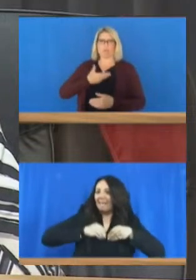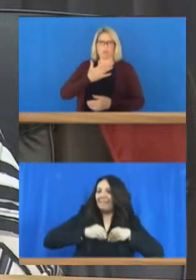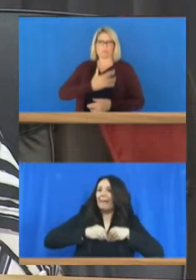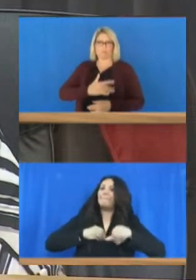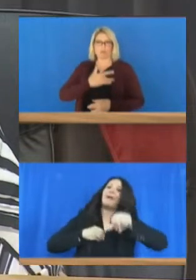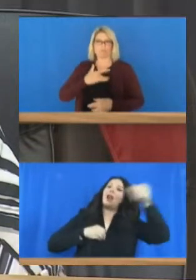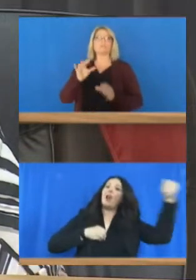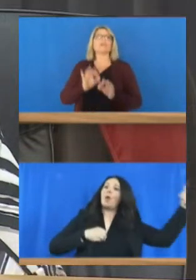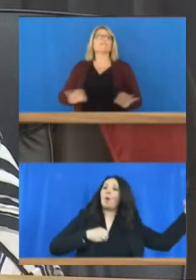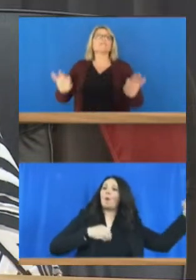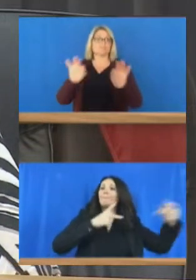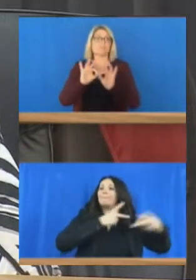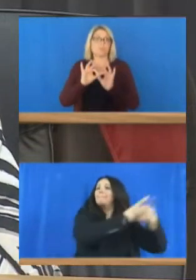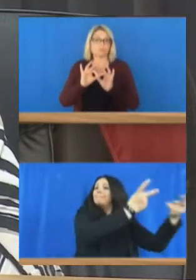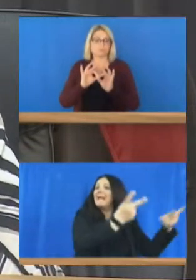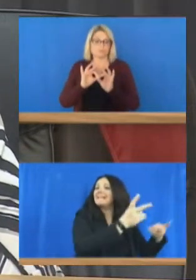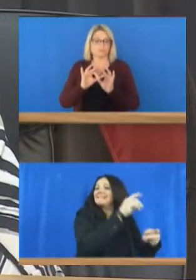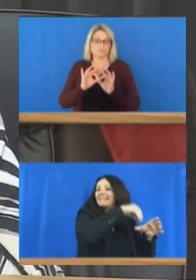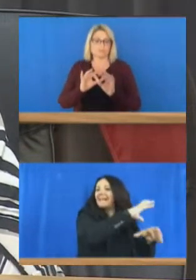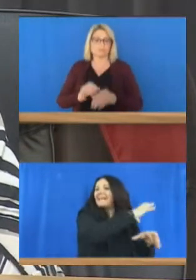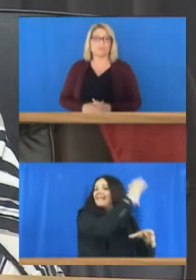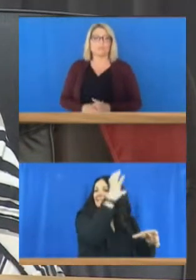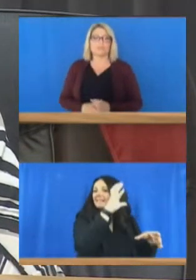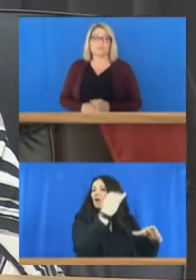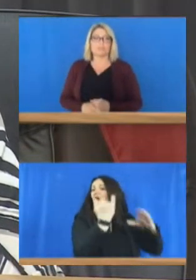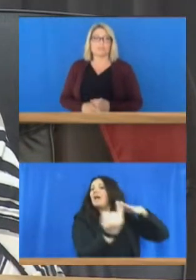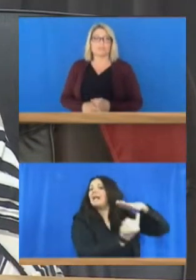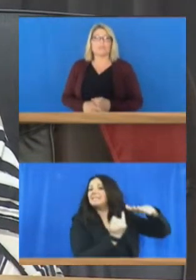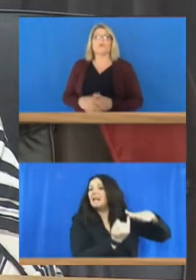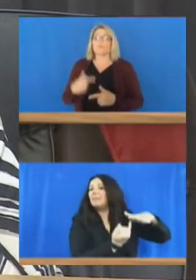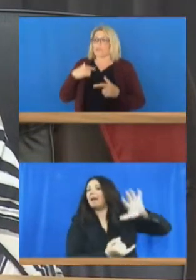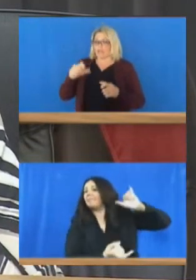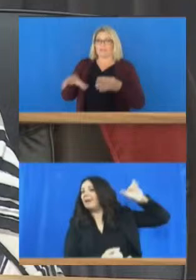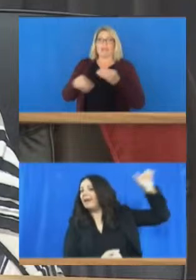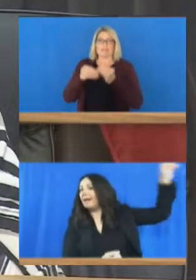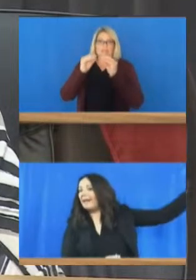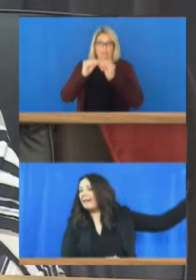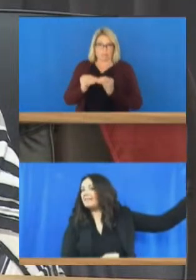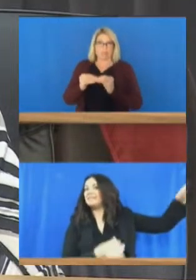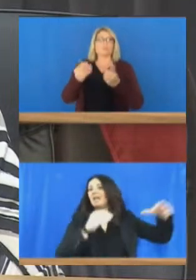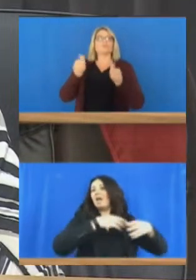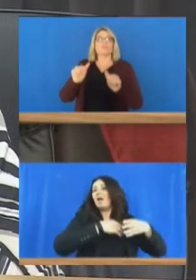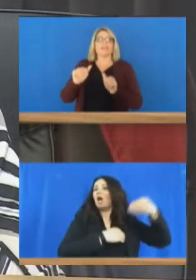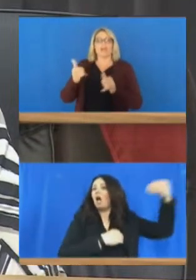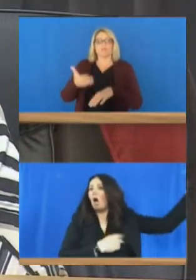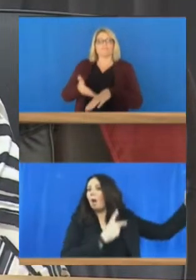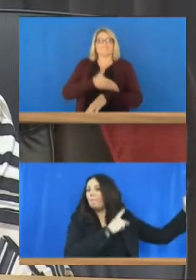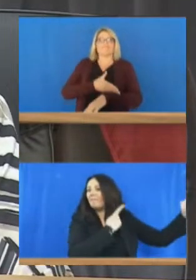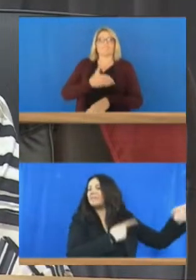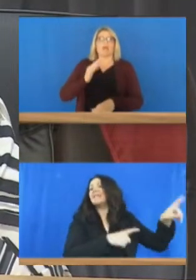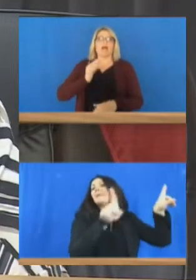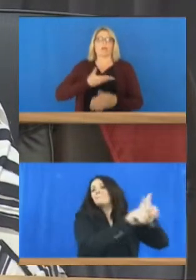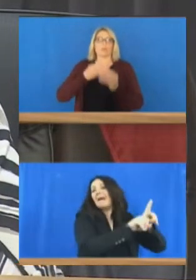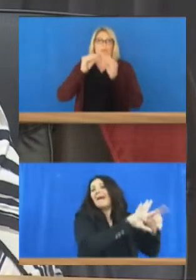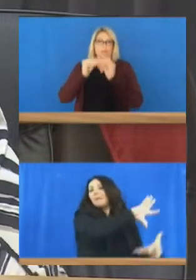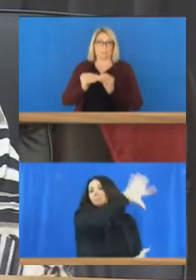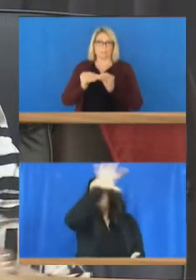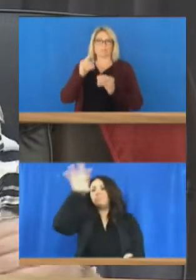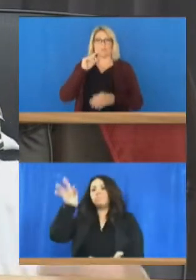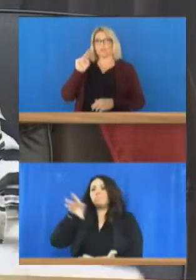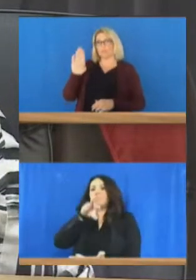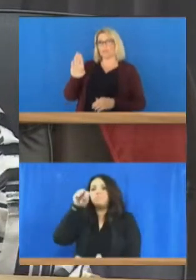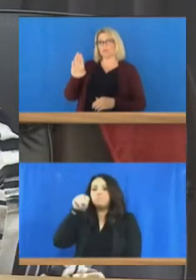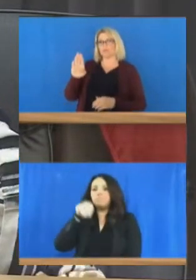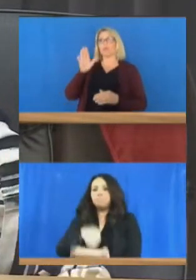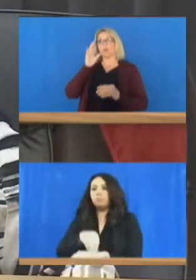province. Il y a présentement 11 citoyens du Nouveau-Brunswick qui sont hospitalisés en raison de la COVID-19, dont 3 aux soins